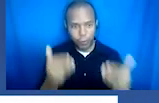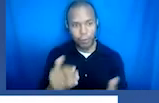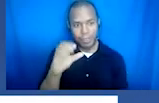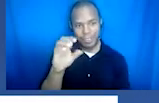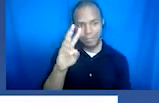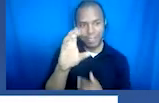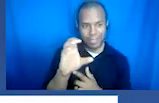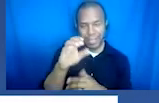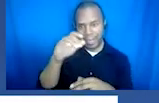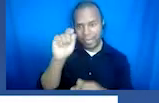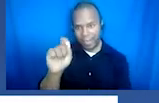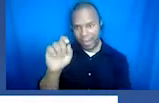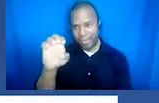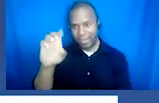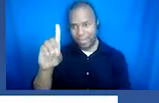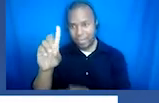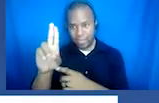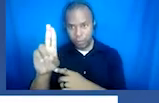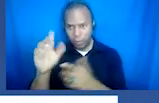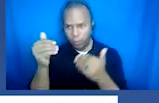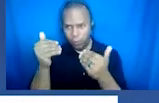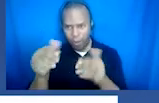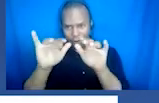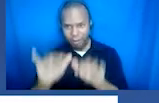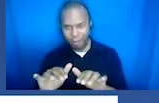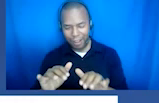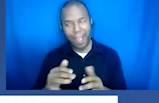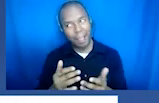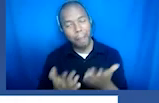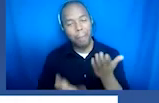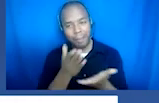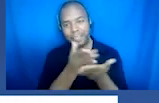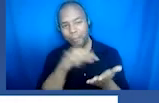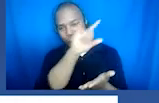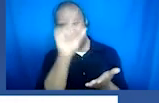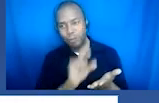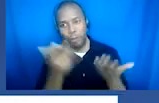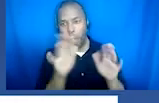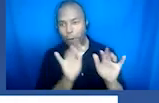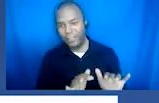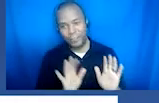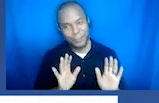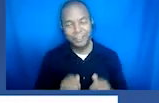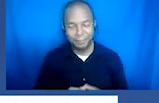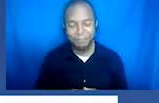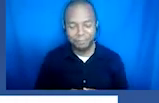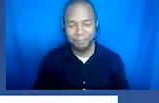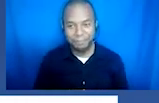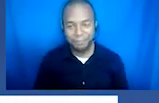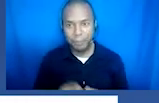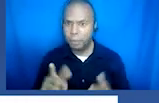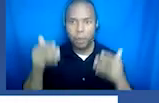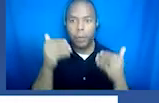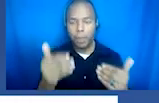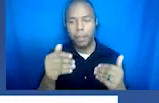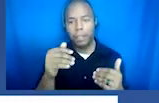cvc.edu and put in the search. I bet you a lot of people online have already done this, huh? Yeah, and go